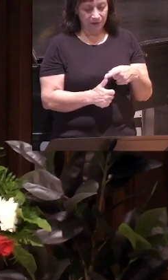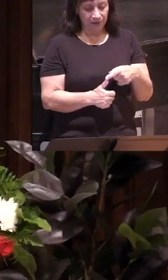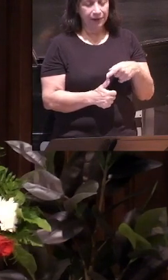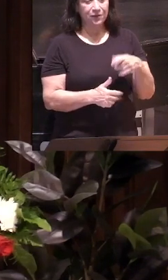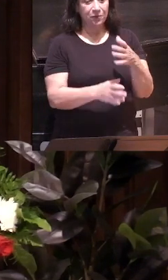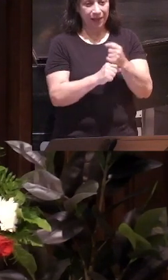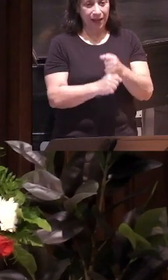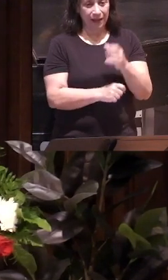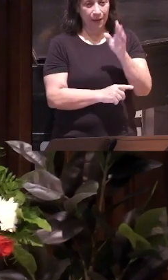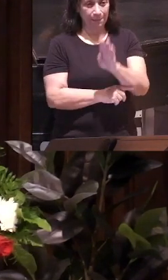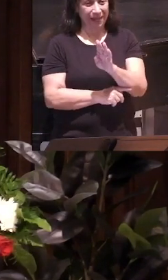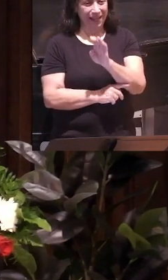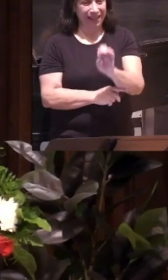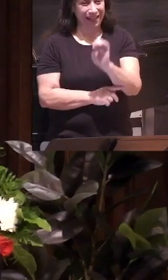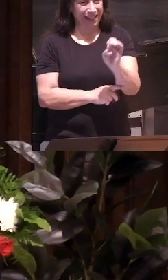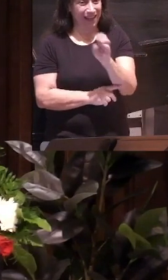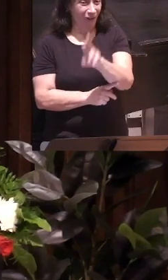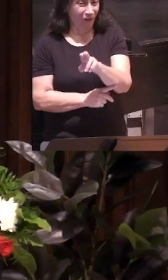B-E-E-R for me